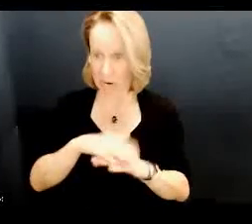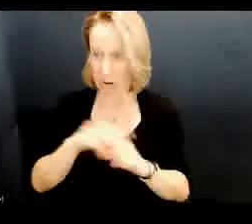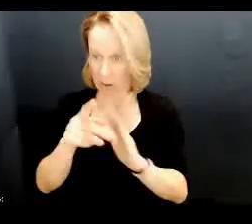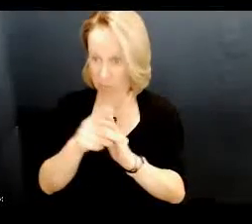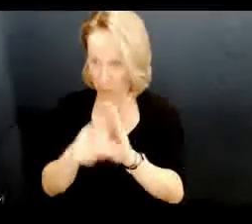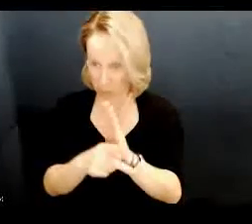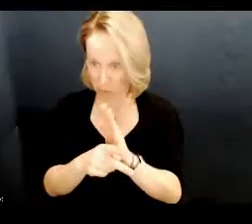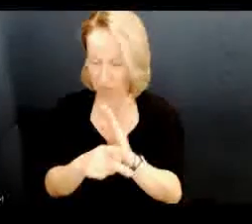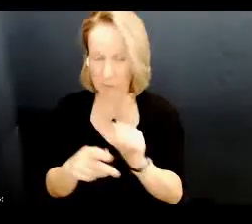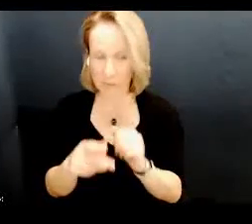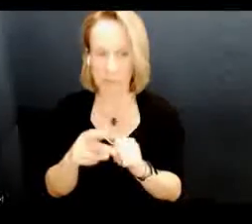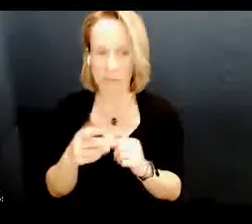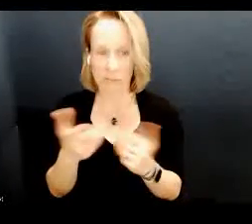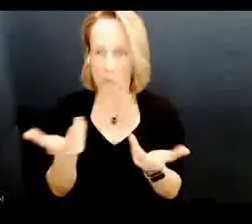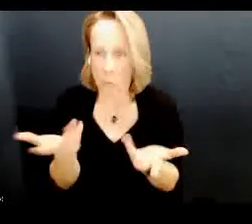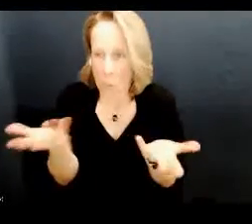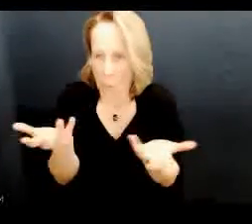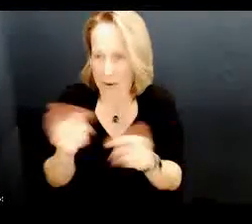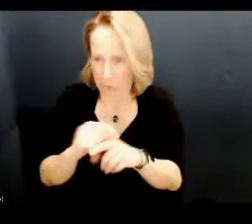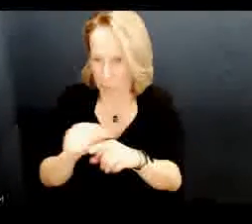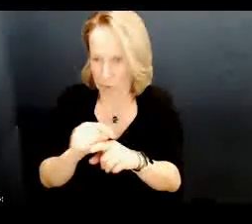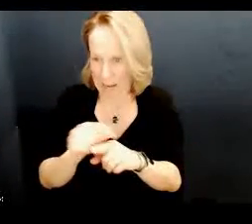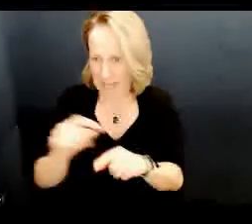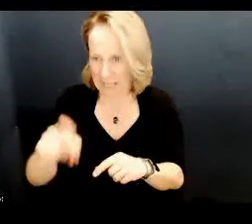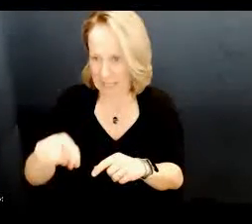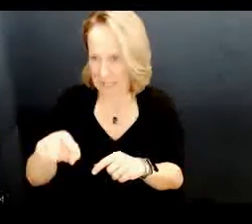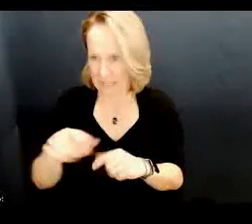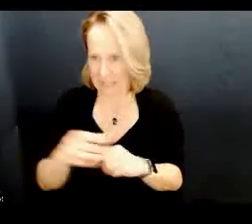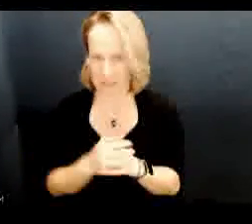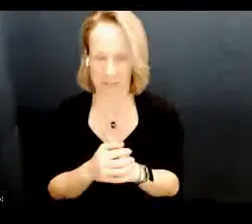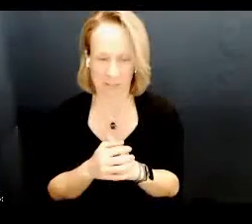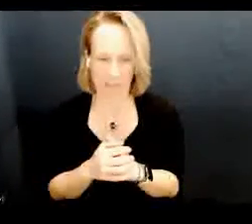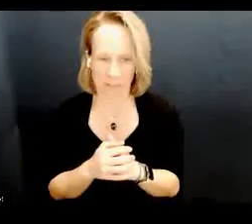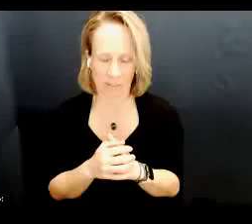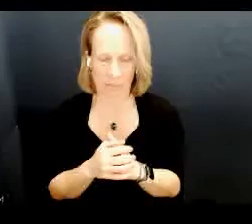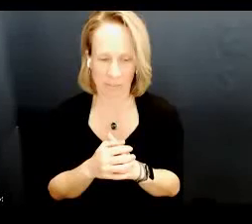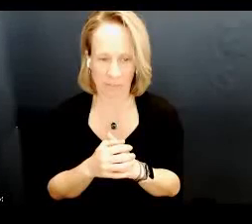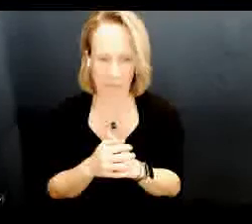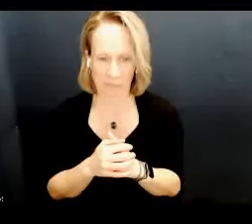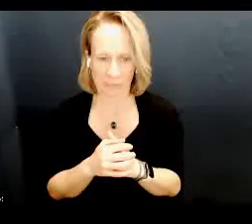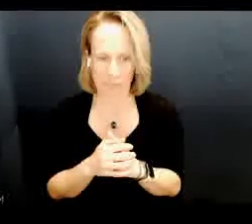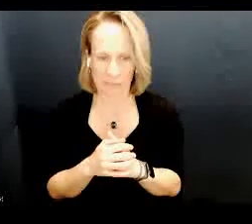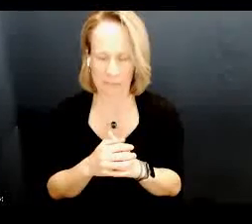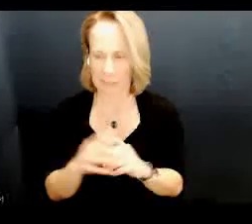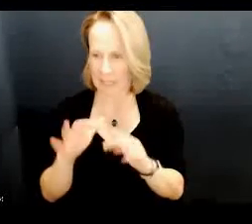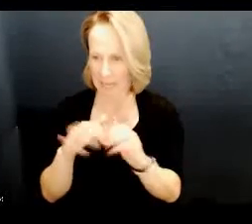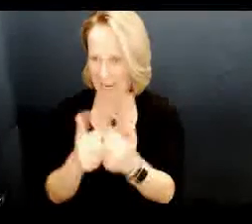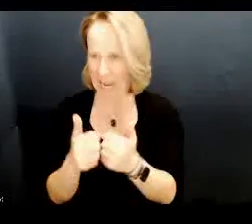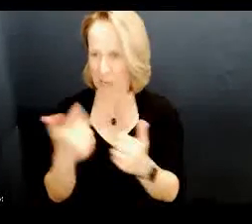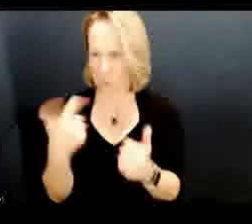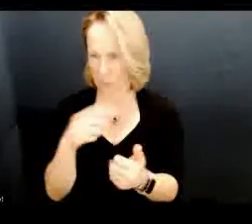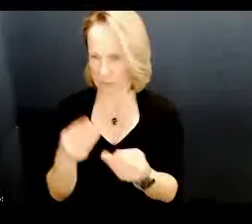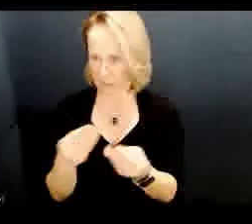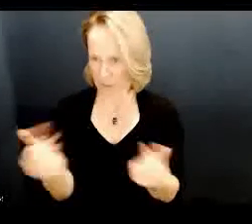needs that the members of the SART have, right? And how can we get those training needs handled?